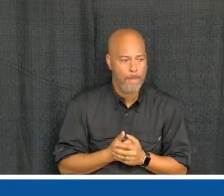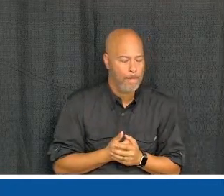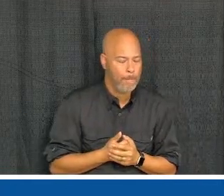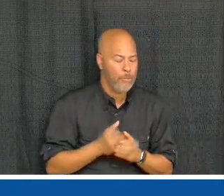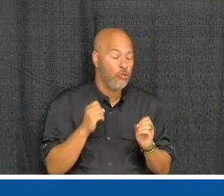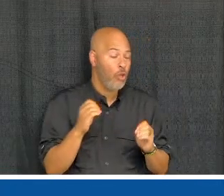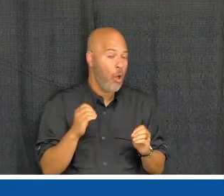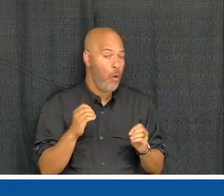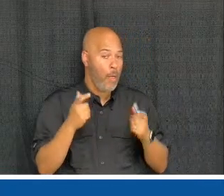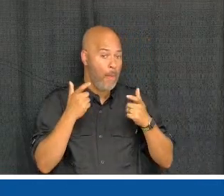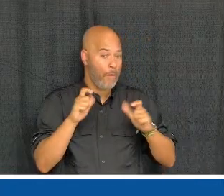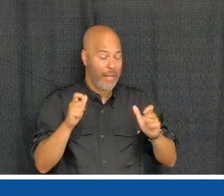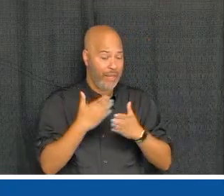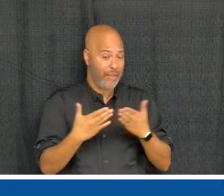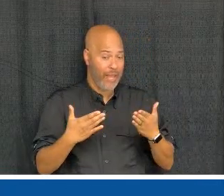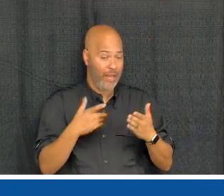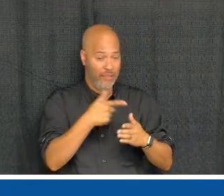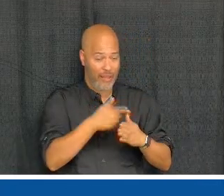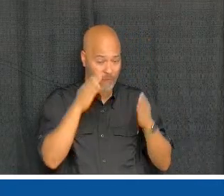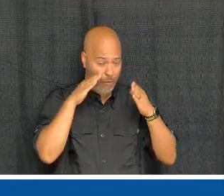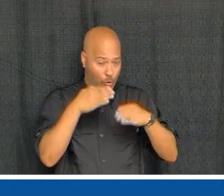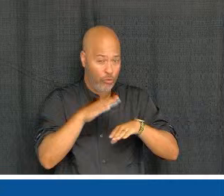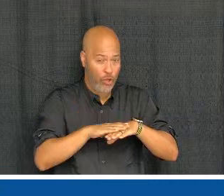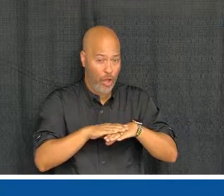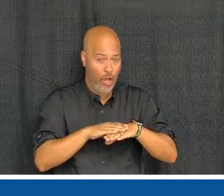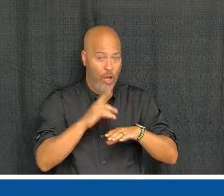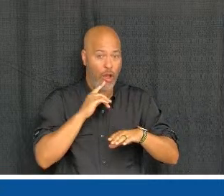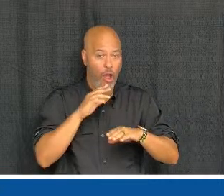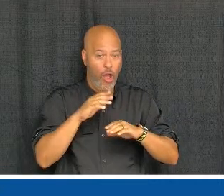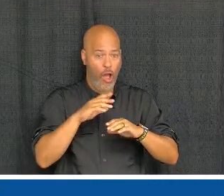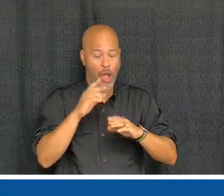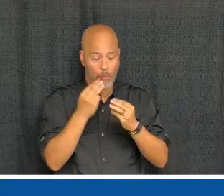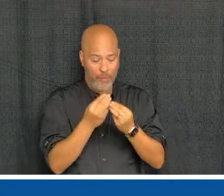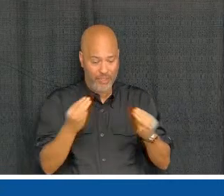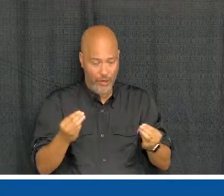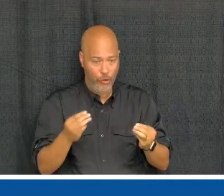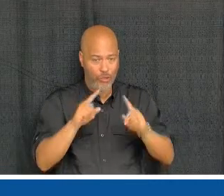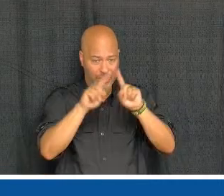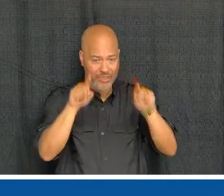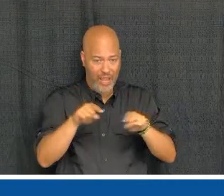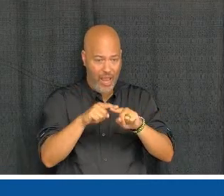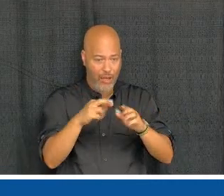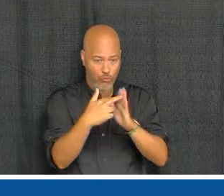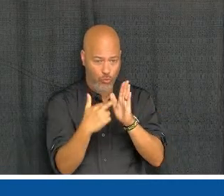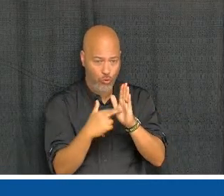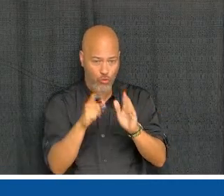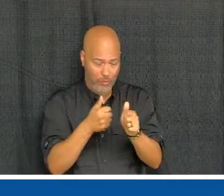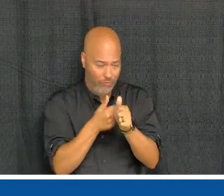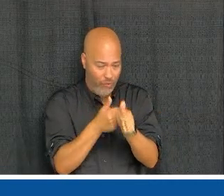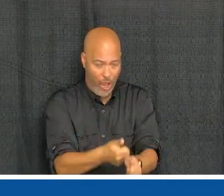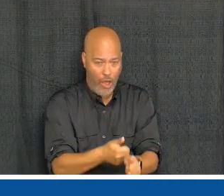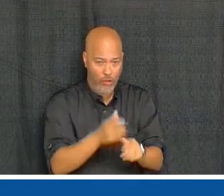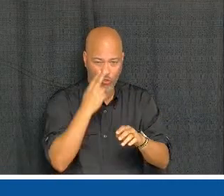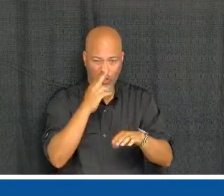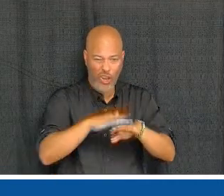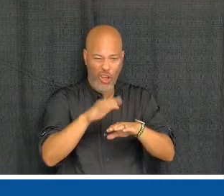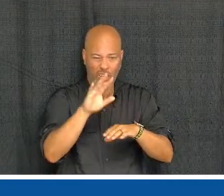So the big items in this overlay would be, again, the high quality materials and signage regulations that you see along the